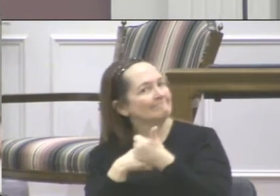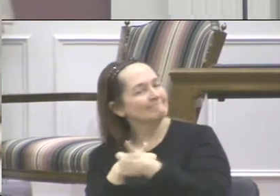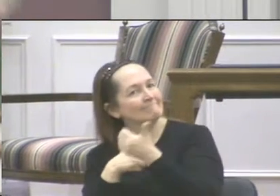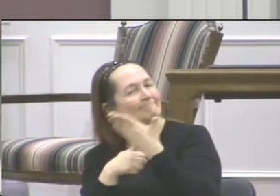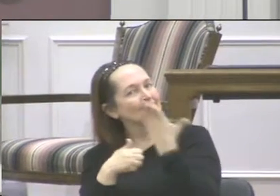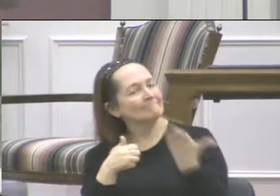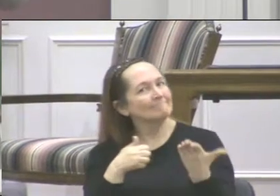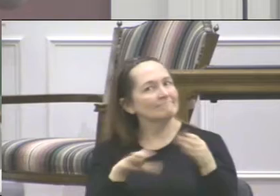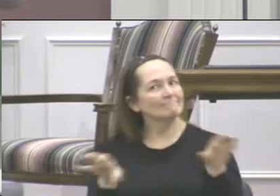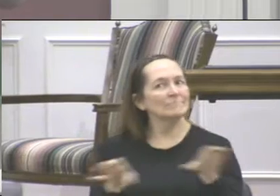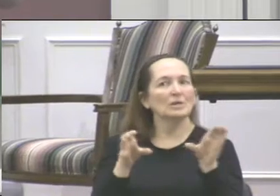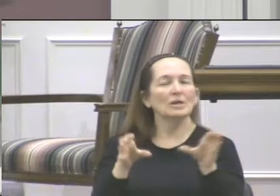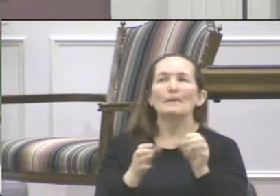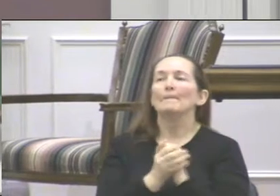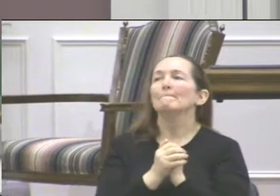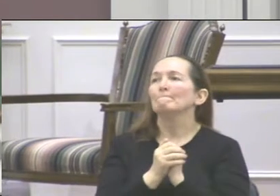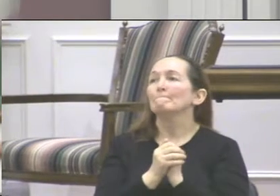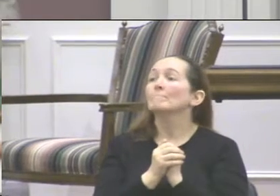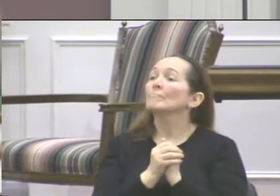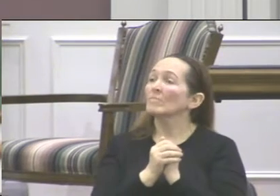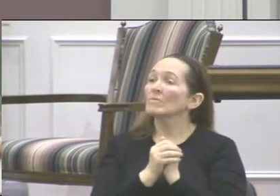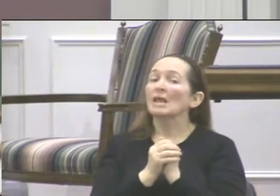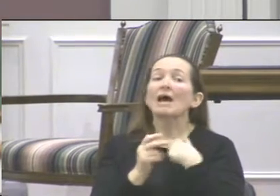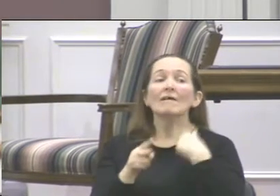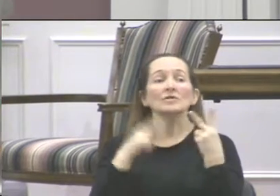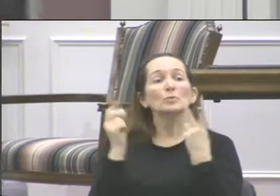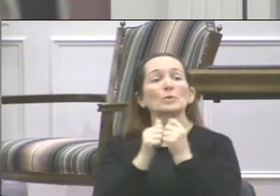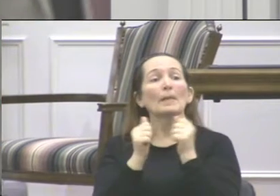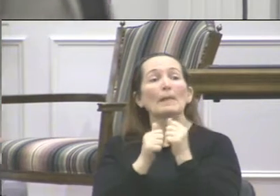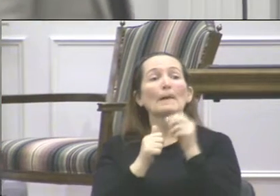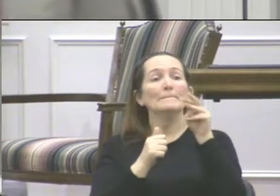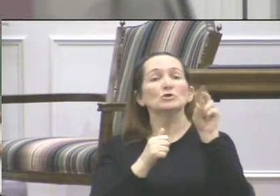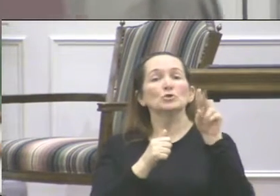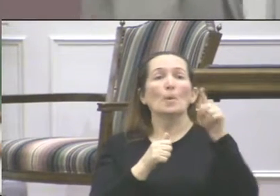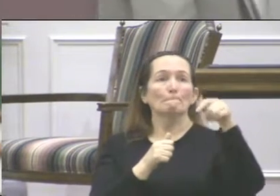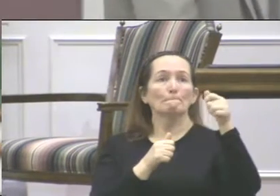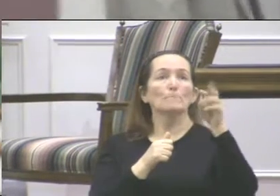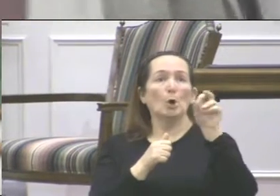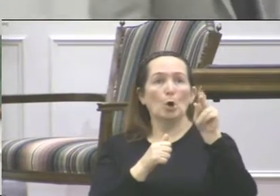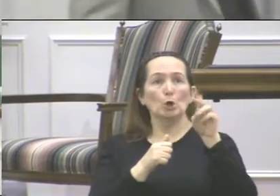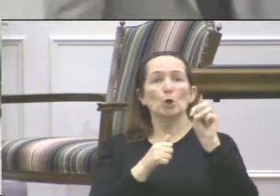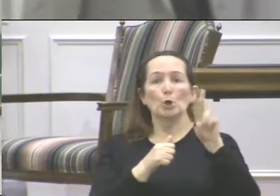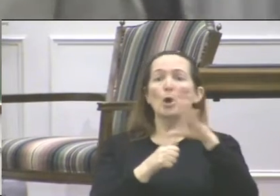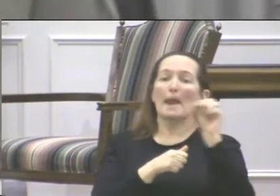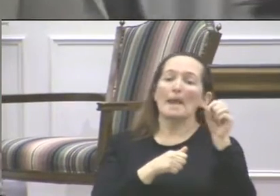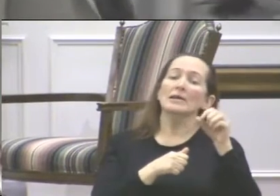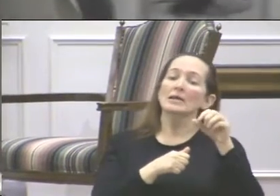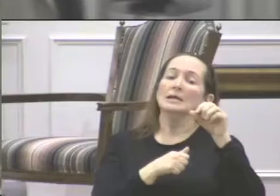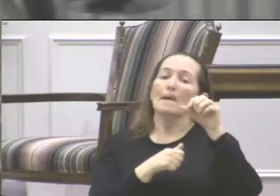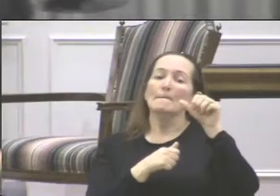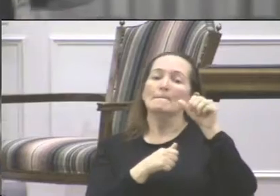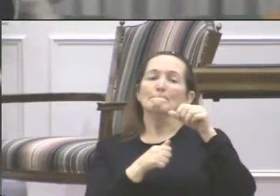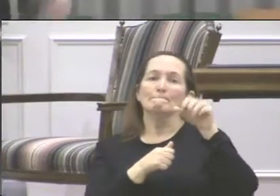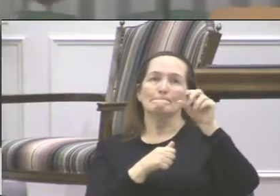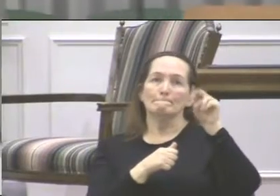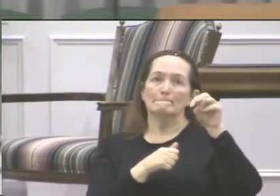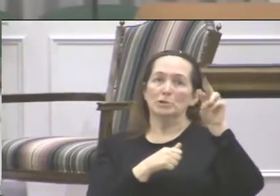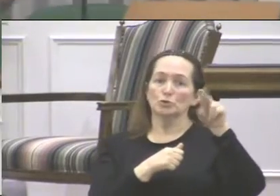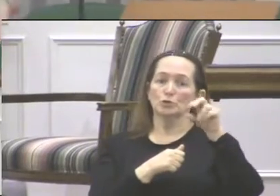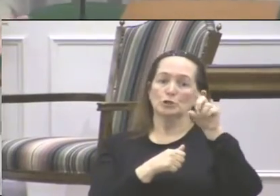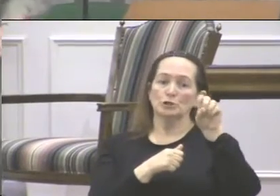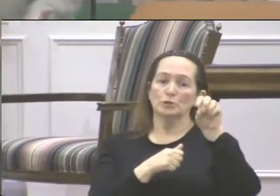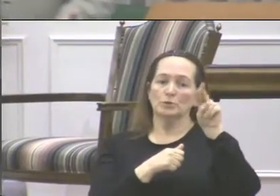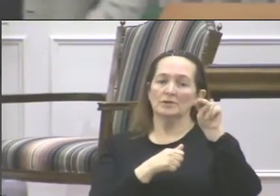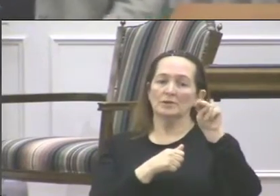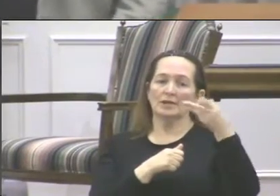You know, inevitably, I visit with Mr. Parker and Mr. Dunham toward the end of the year, especially as